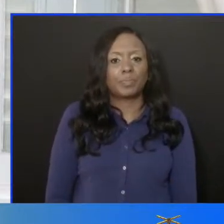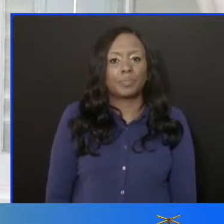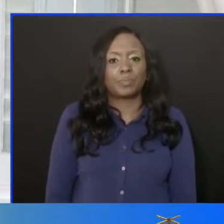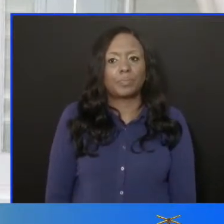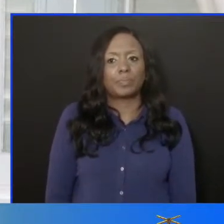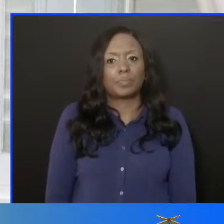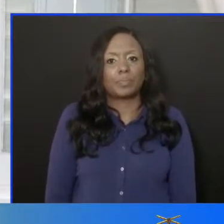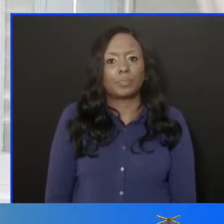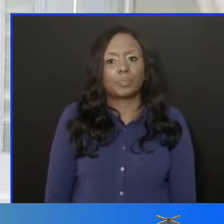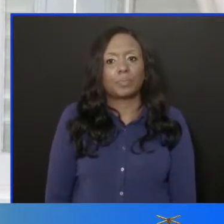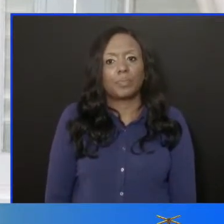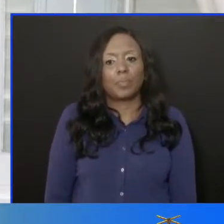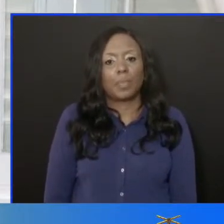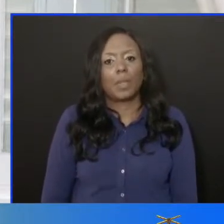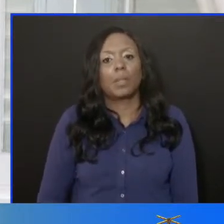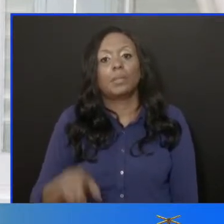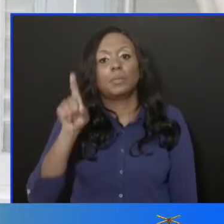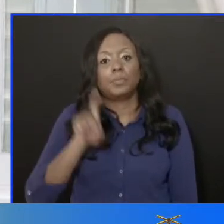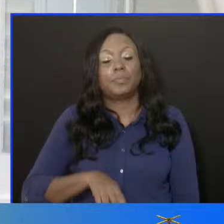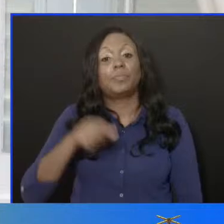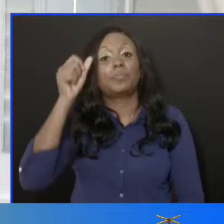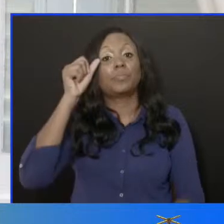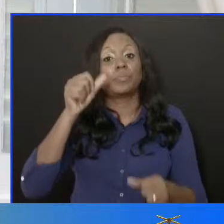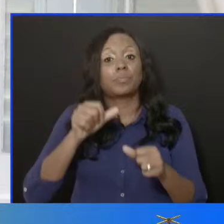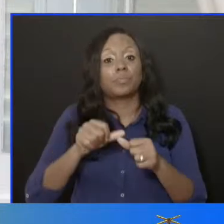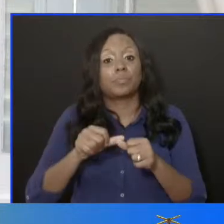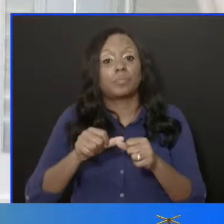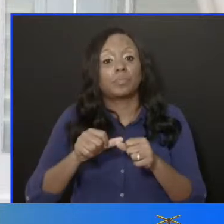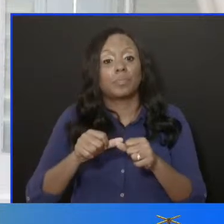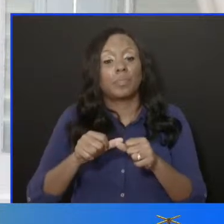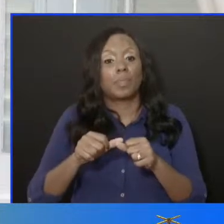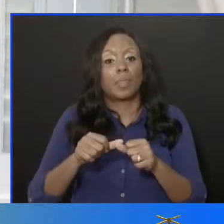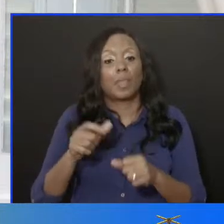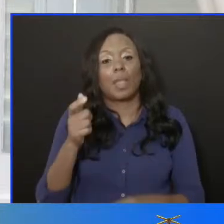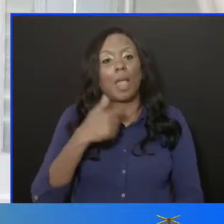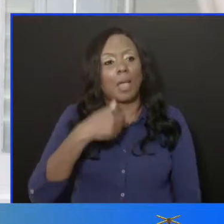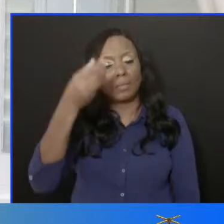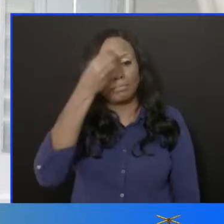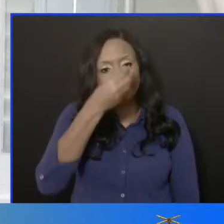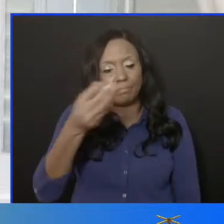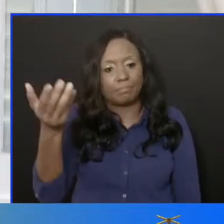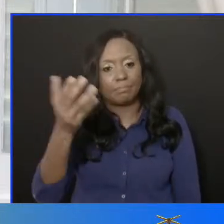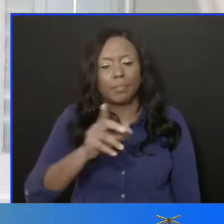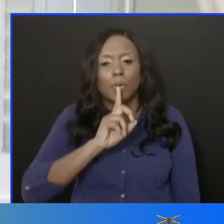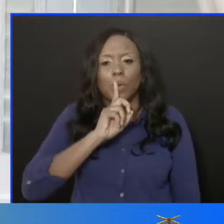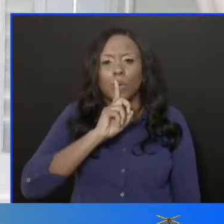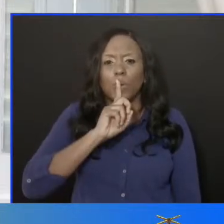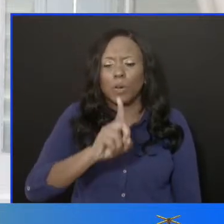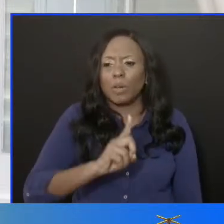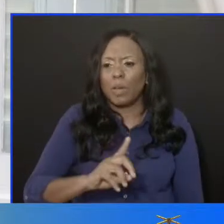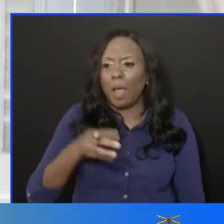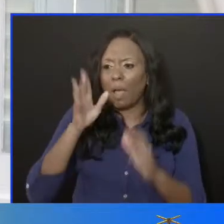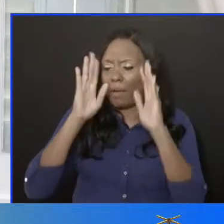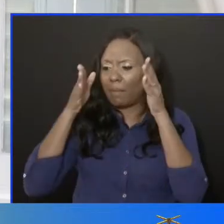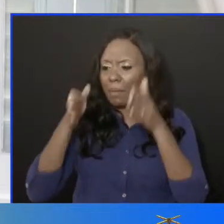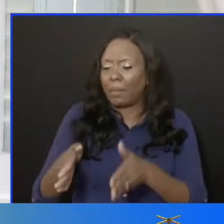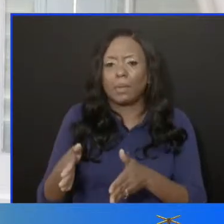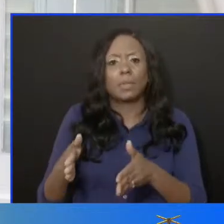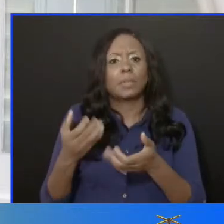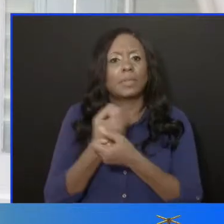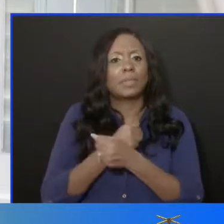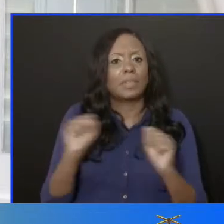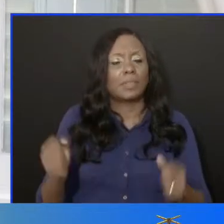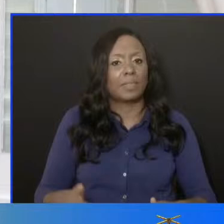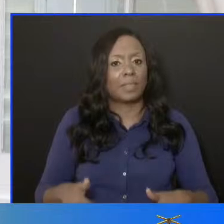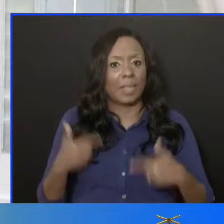cases that we've been having, and remember, I would have indicated before that we are definitely focusing on trying to save lives